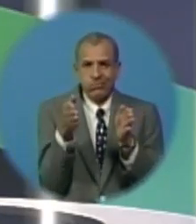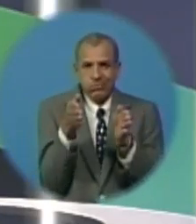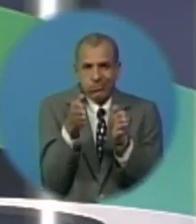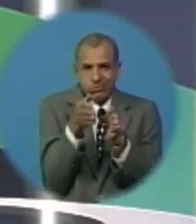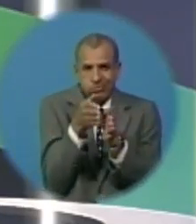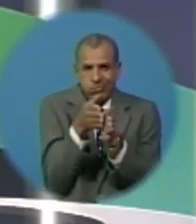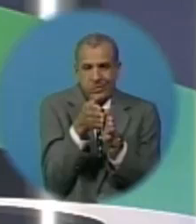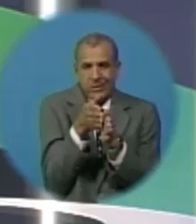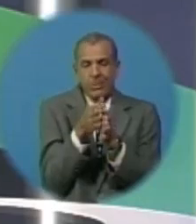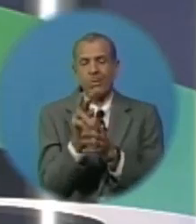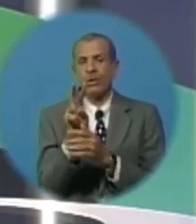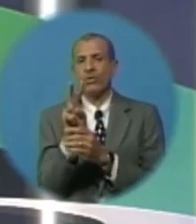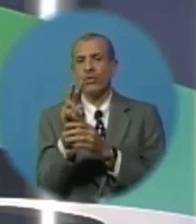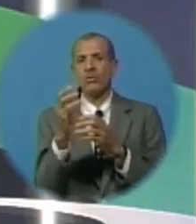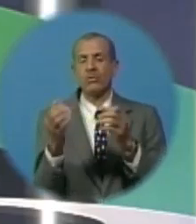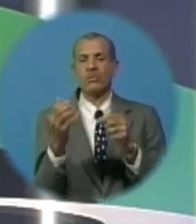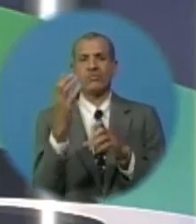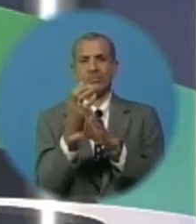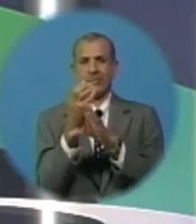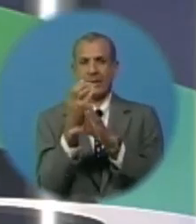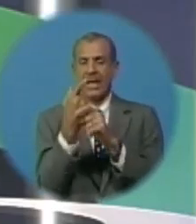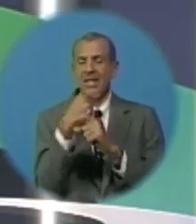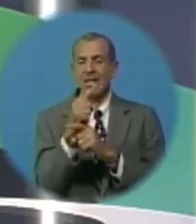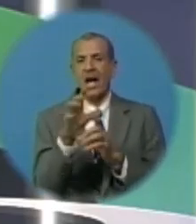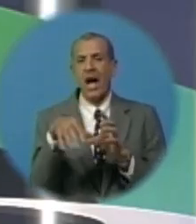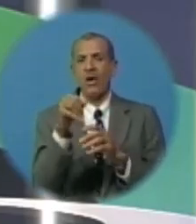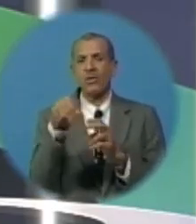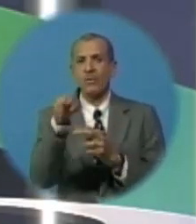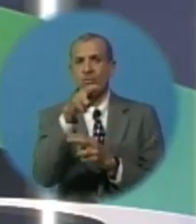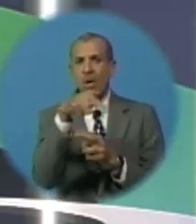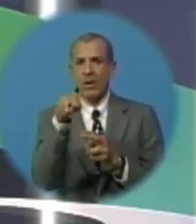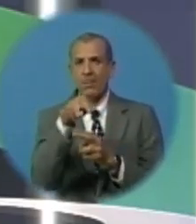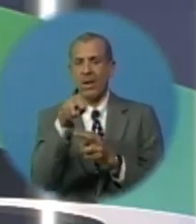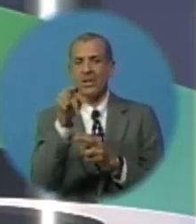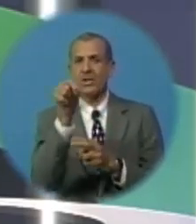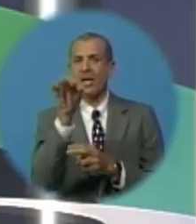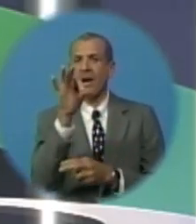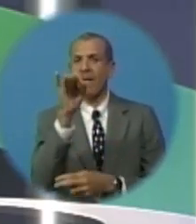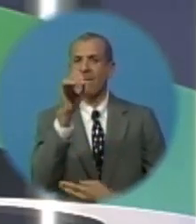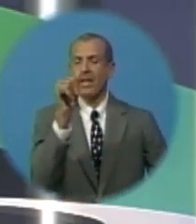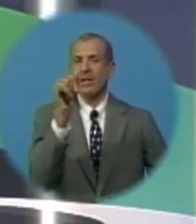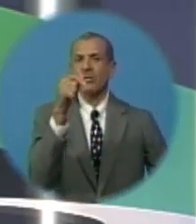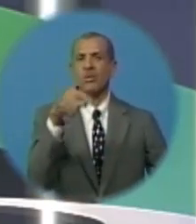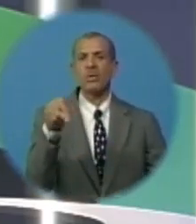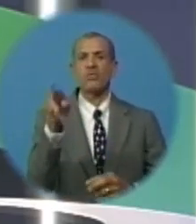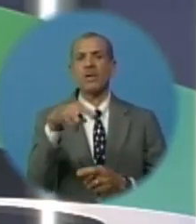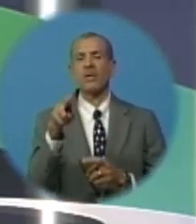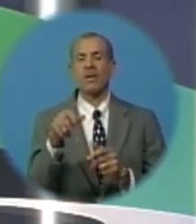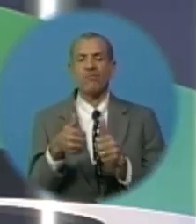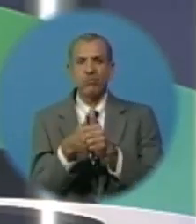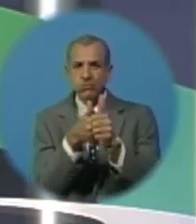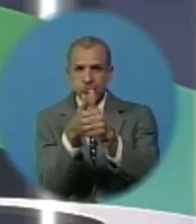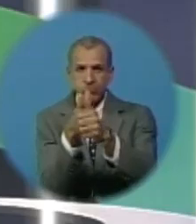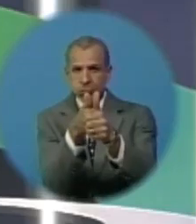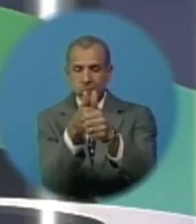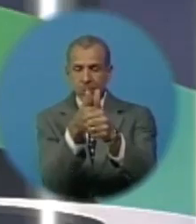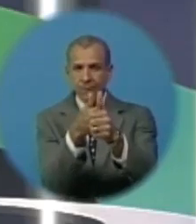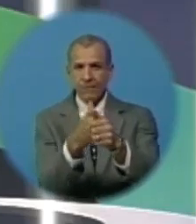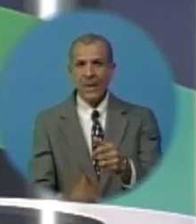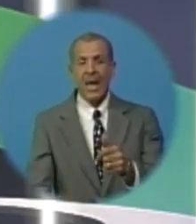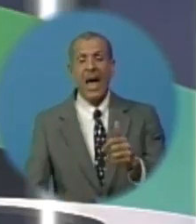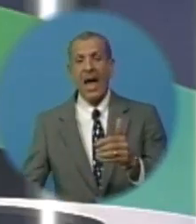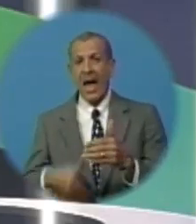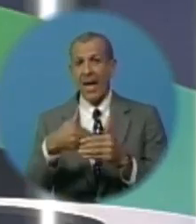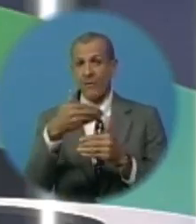vehicles, and once out of the roundabout, and that is by the Garfield Sobers roundabout, he speeds off between the bikers. Now, shortly